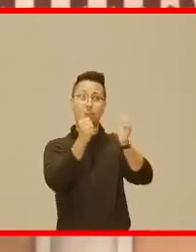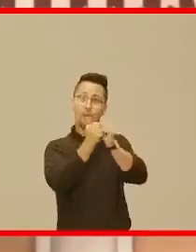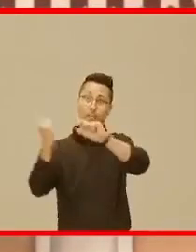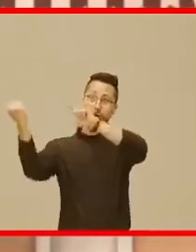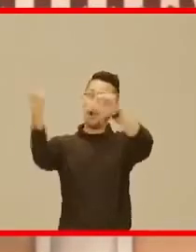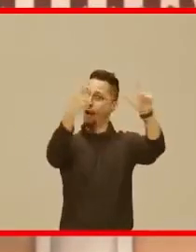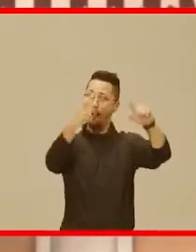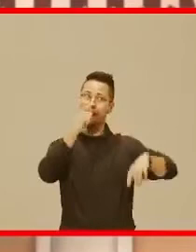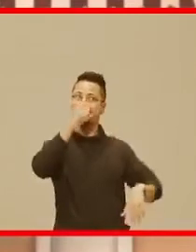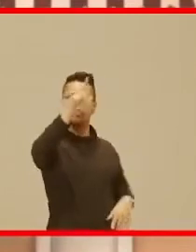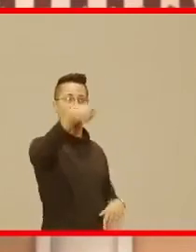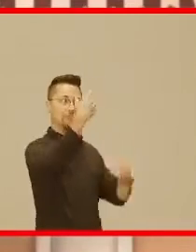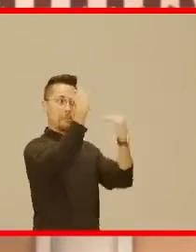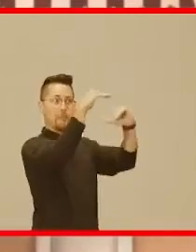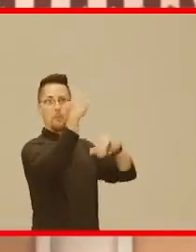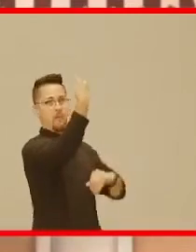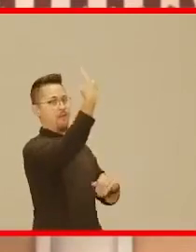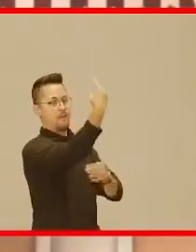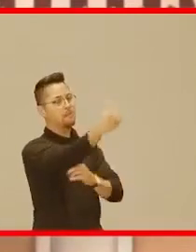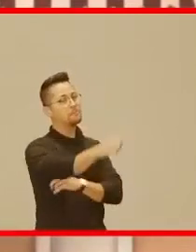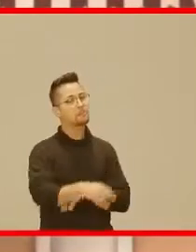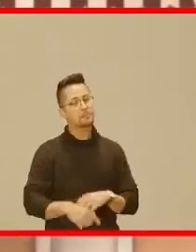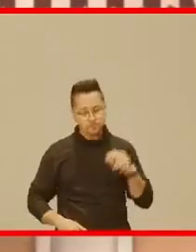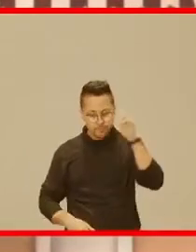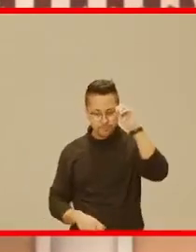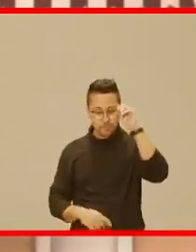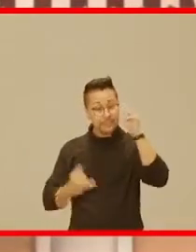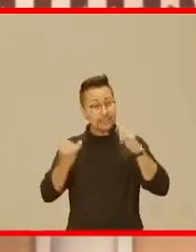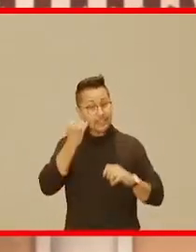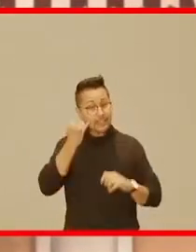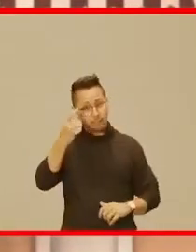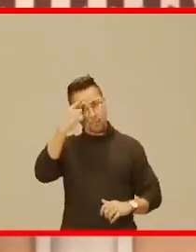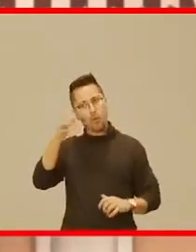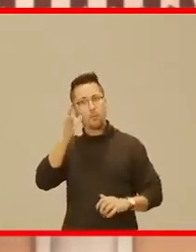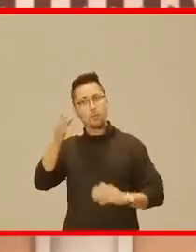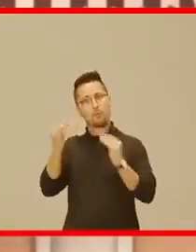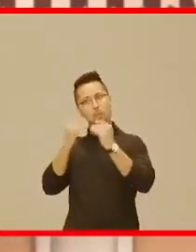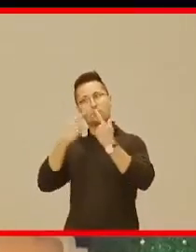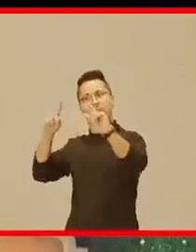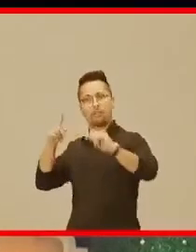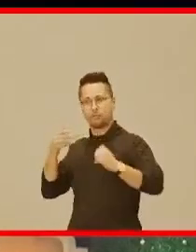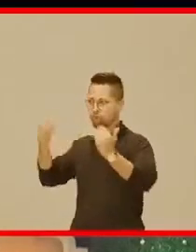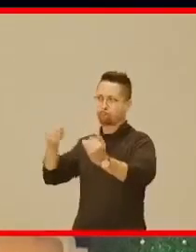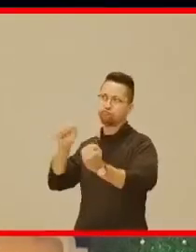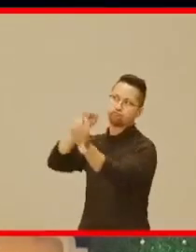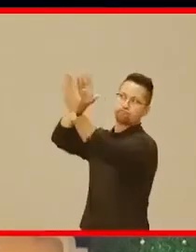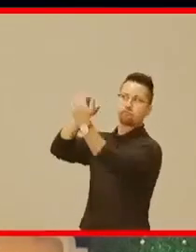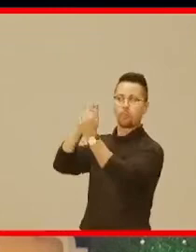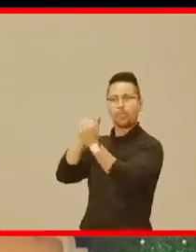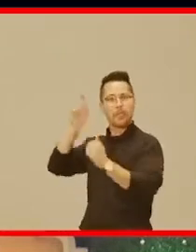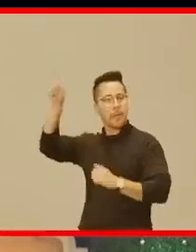if you think that would be the most effective way, but. Yeah, I was gonna say just two things on that.